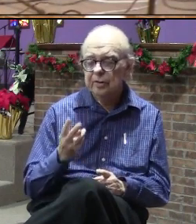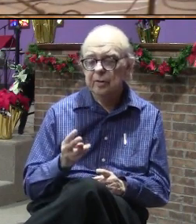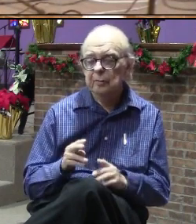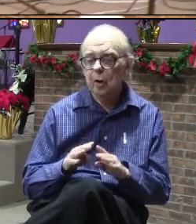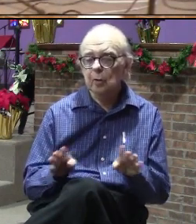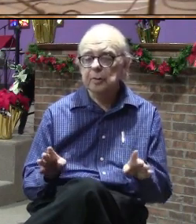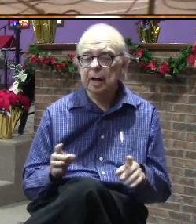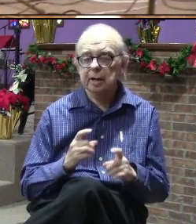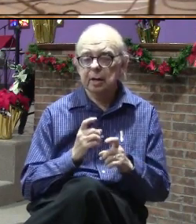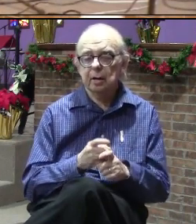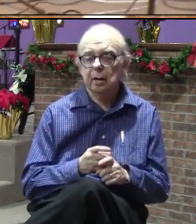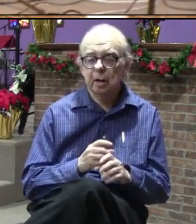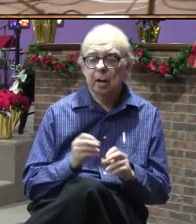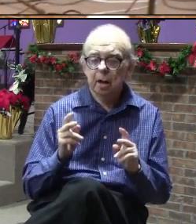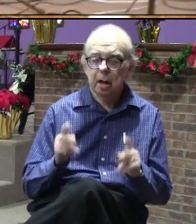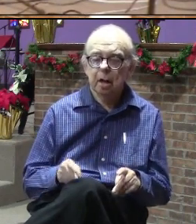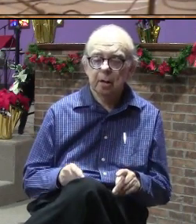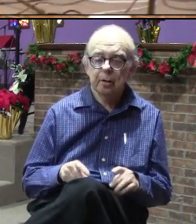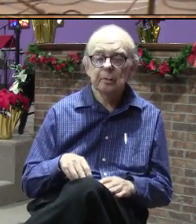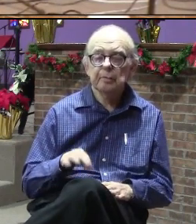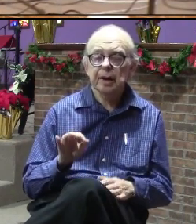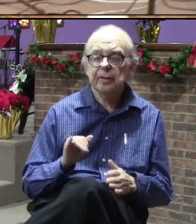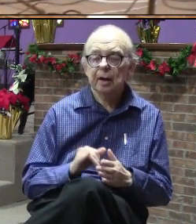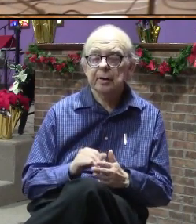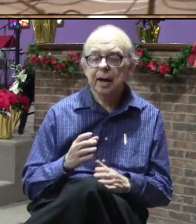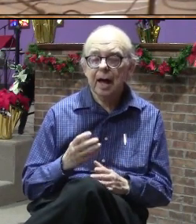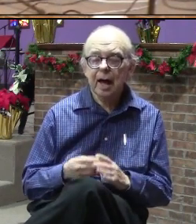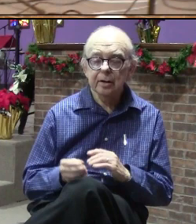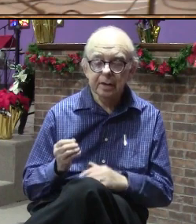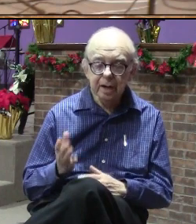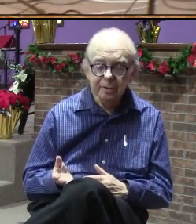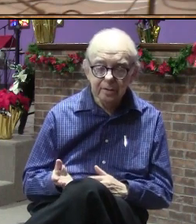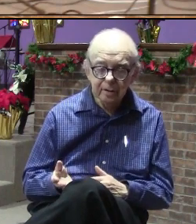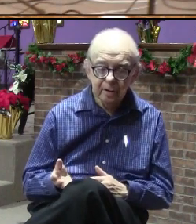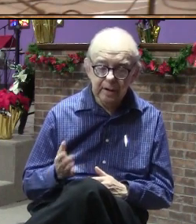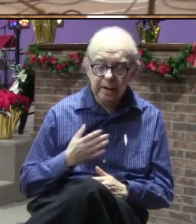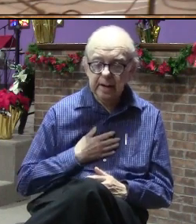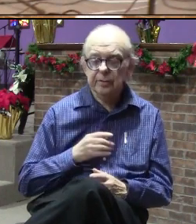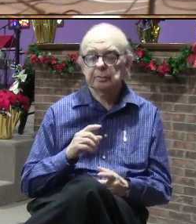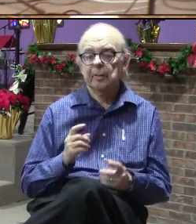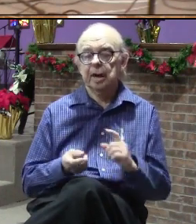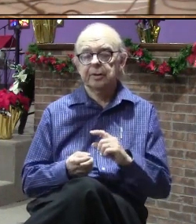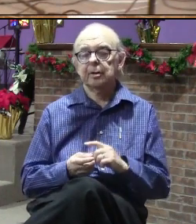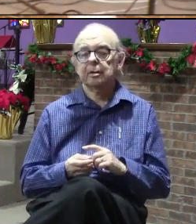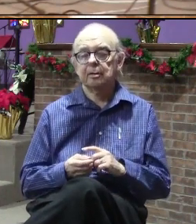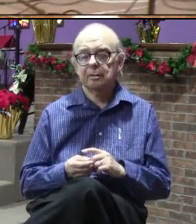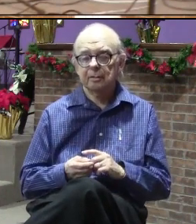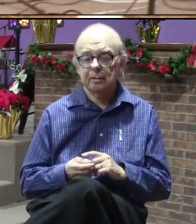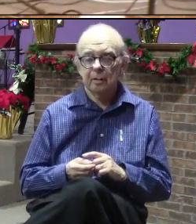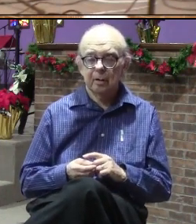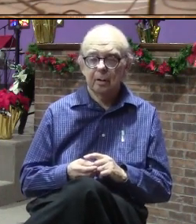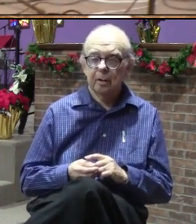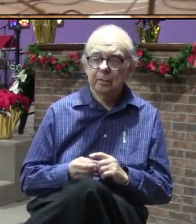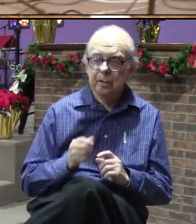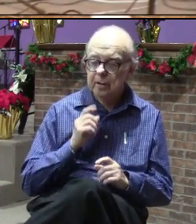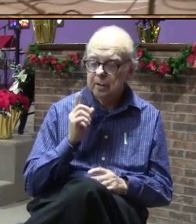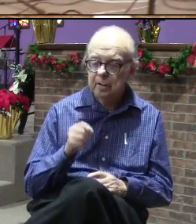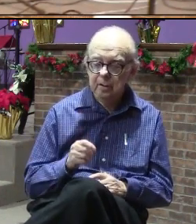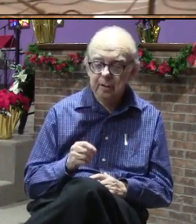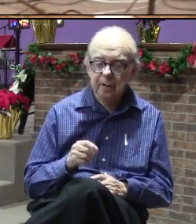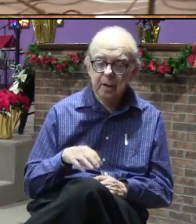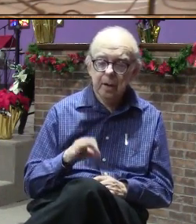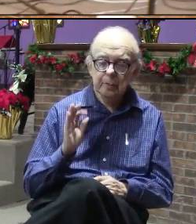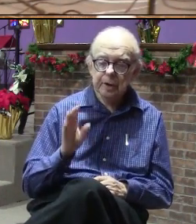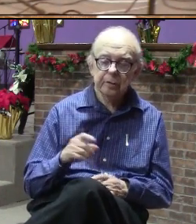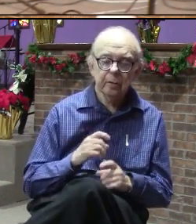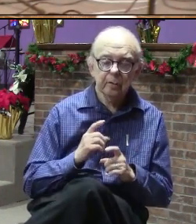it, and nobody has picked it out yet. And so it's my turn. And you're not supposed to pick your own